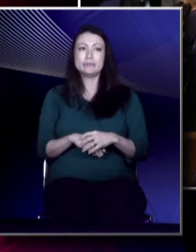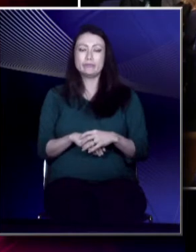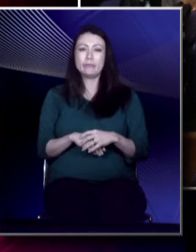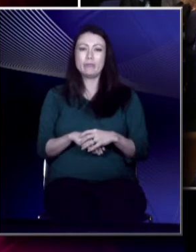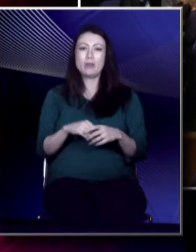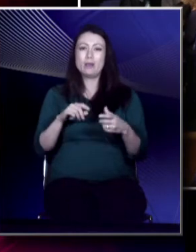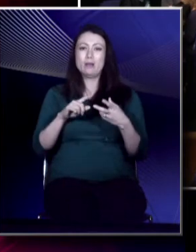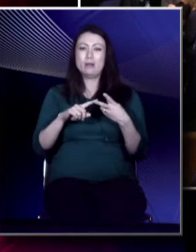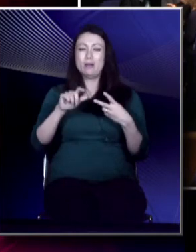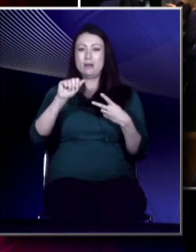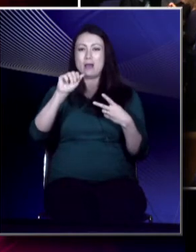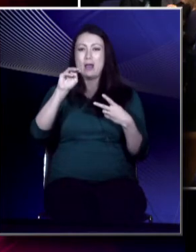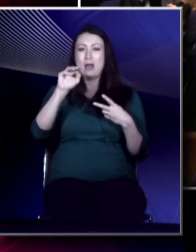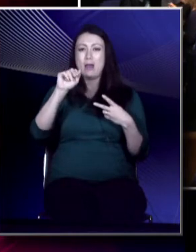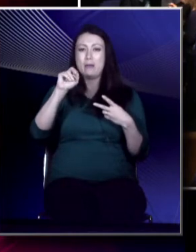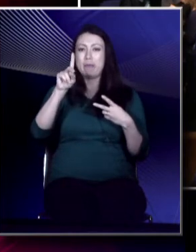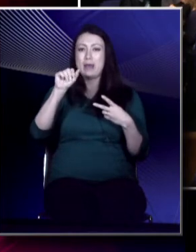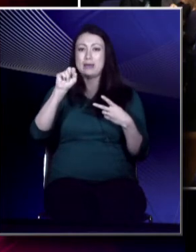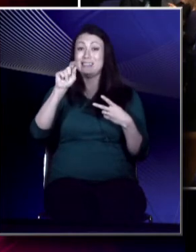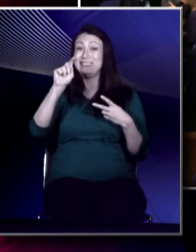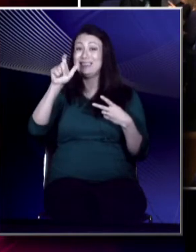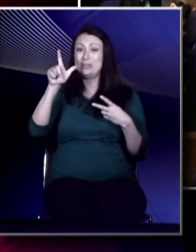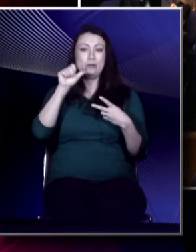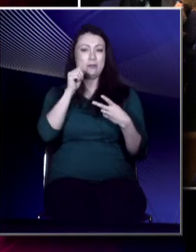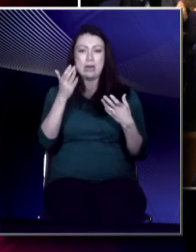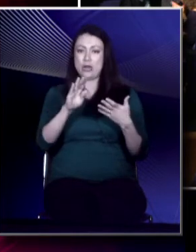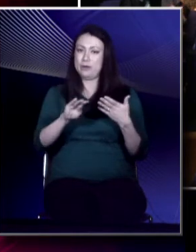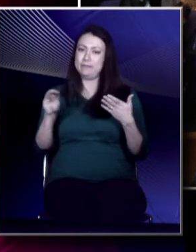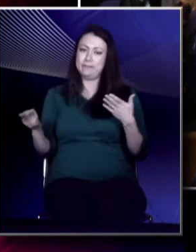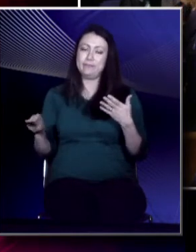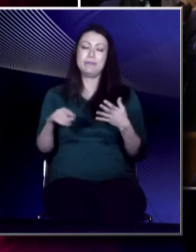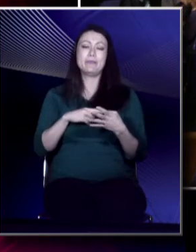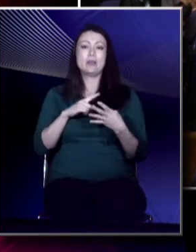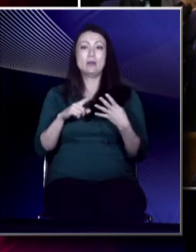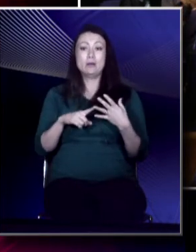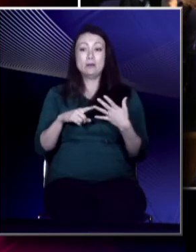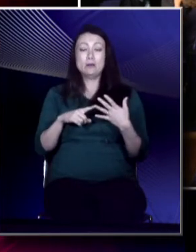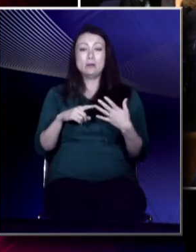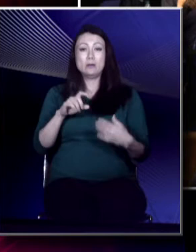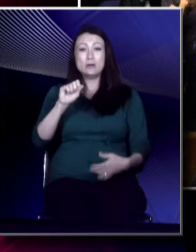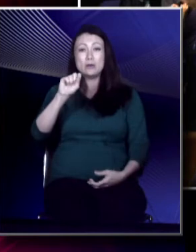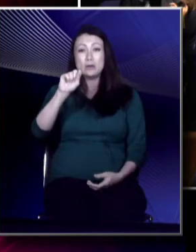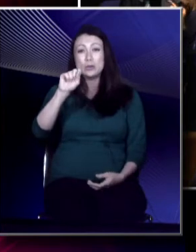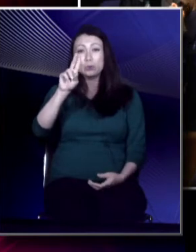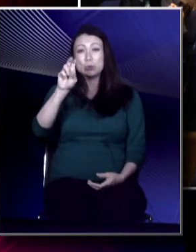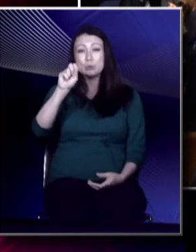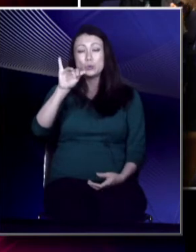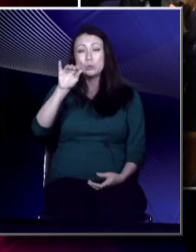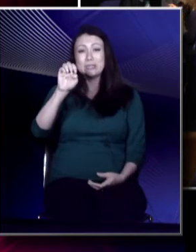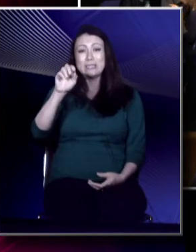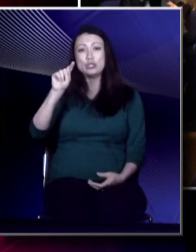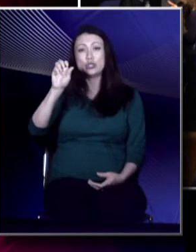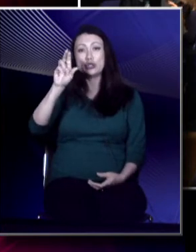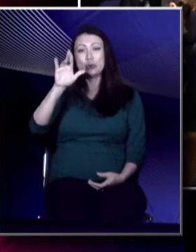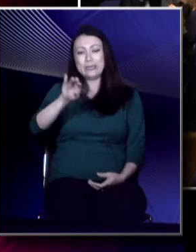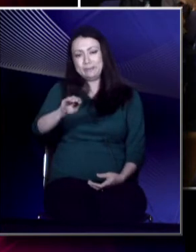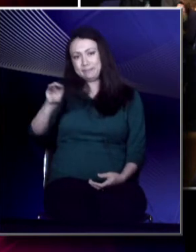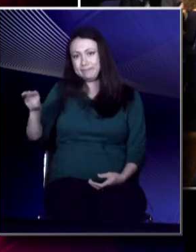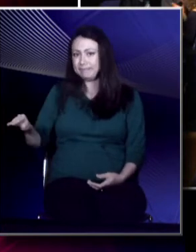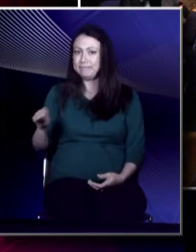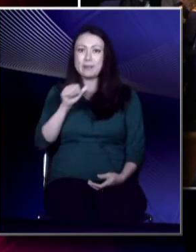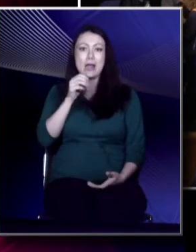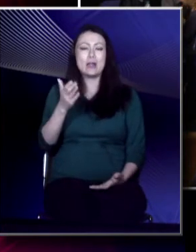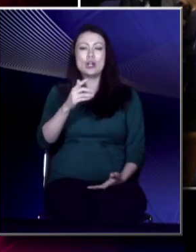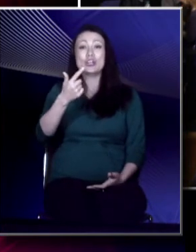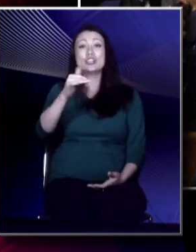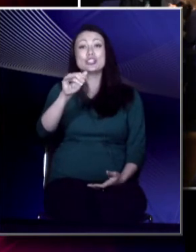got Amanda Steele. Set her to the side. Susie Turry. Set her to the side.